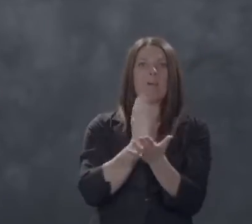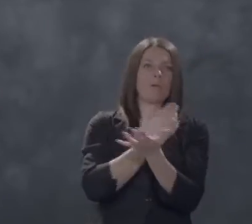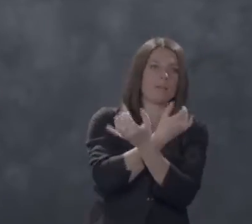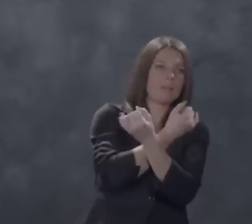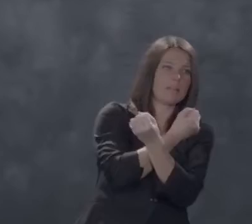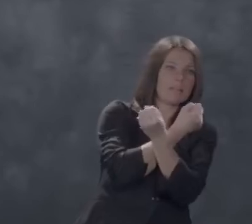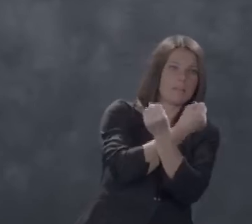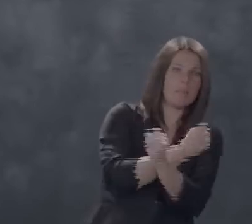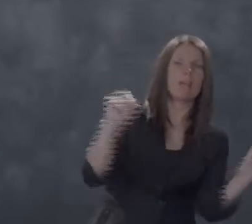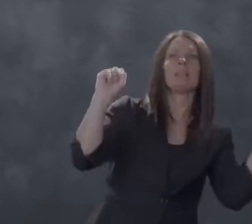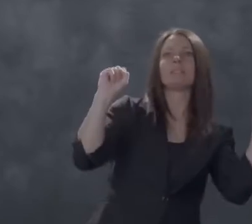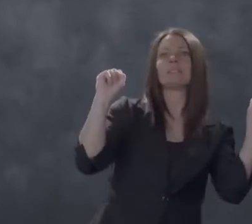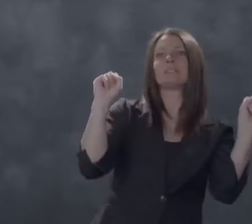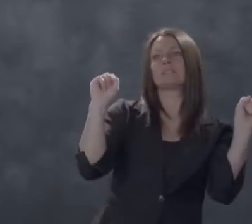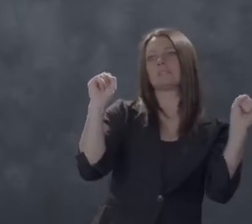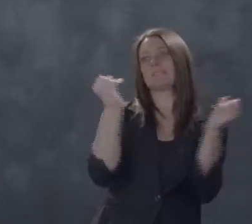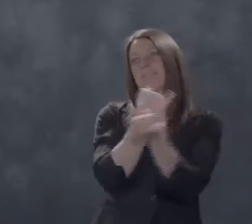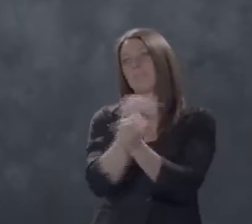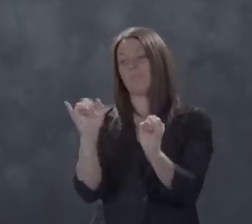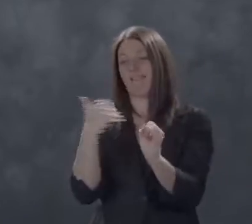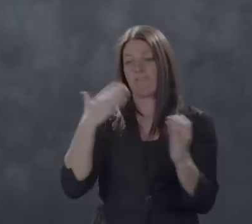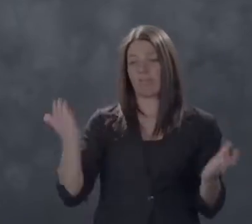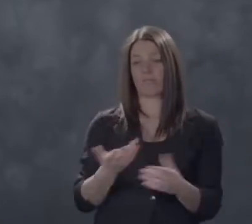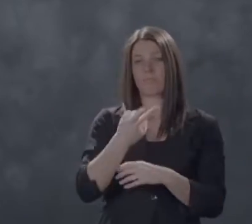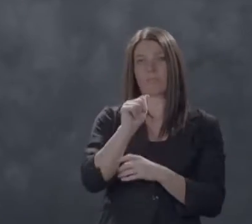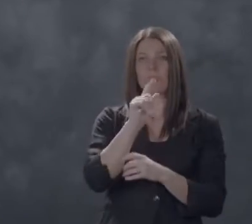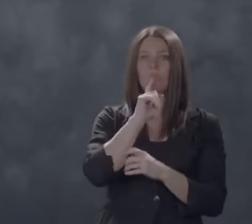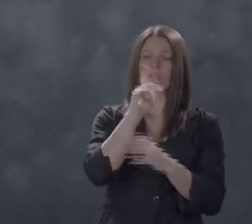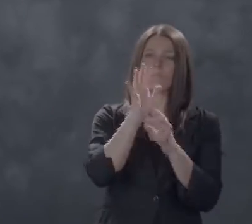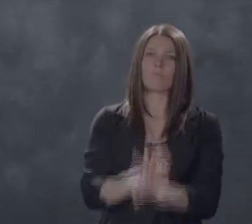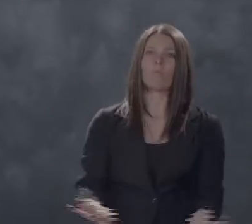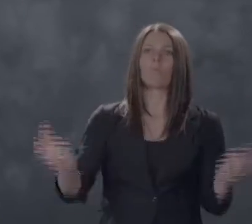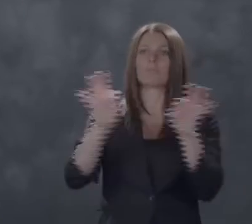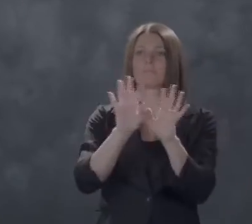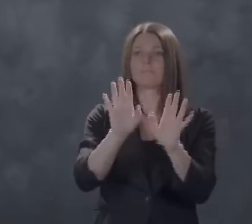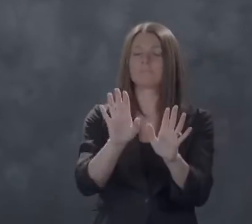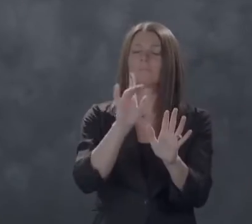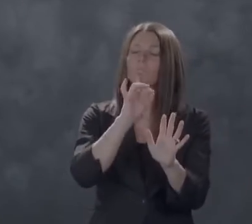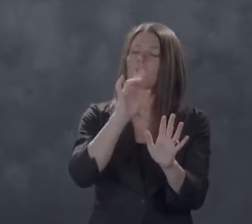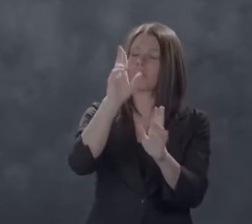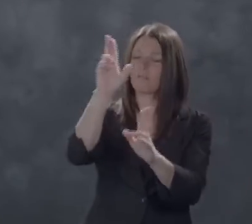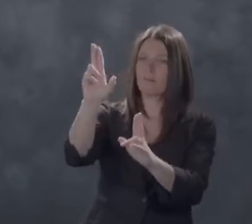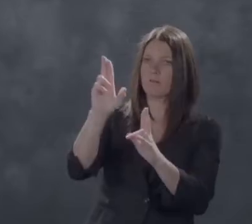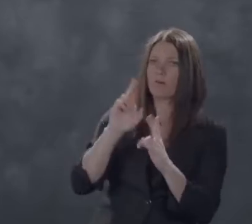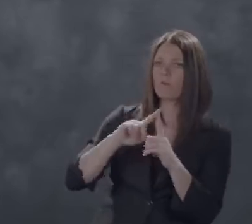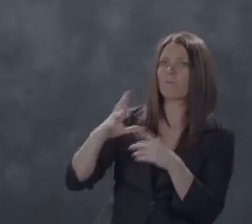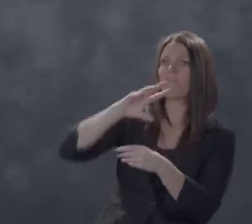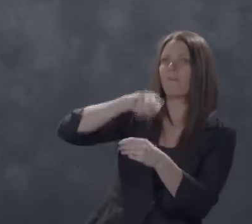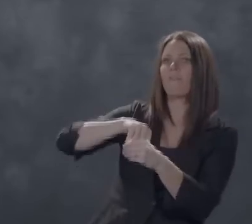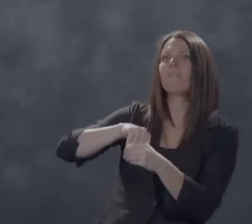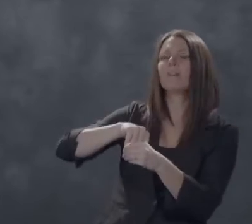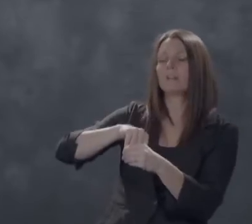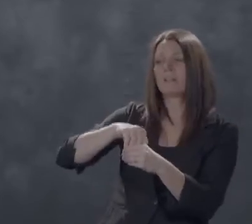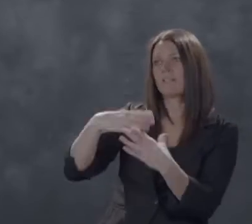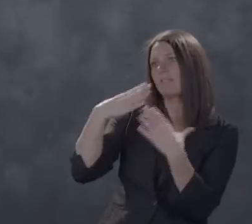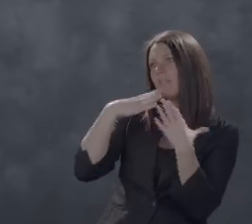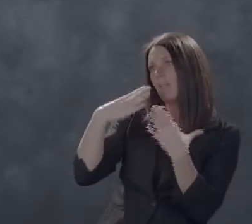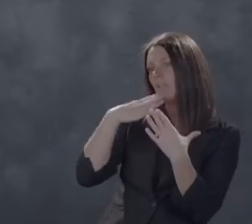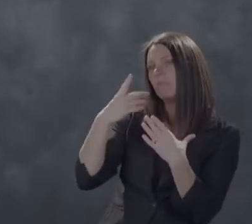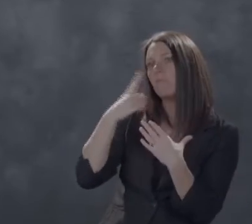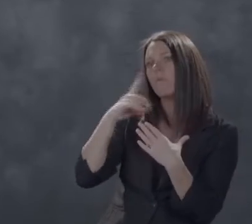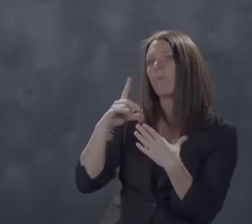our liberty within this nation, is so important. And so I am so honored to be part of this. I thank you